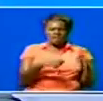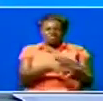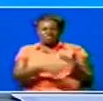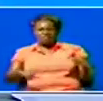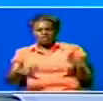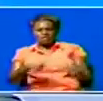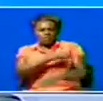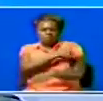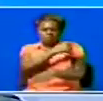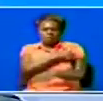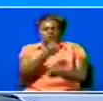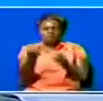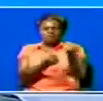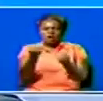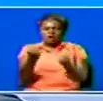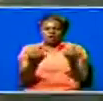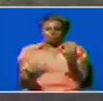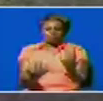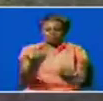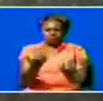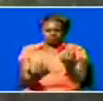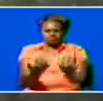and vehicles torched.